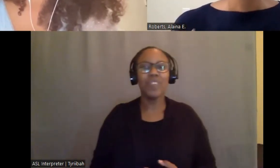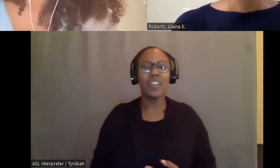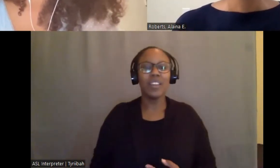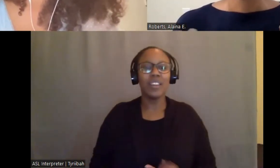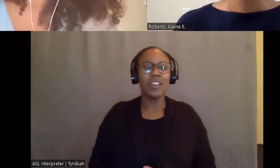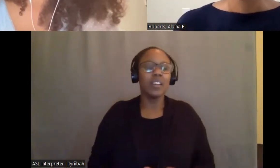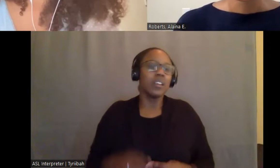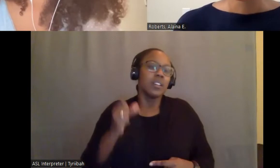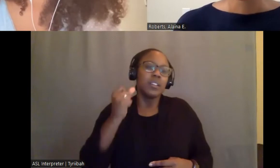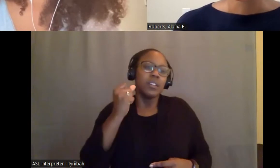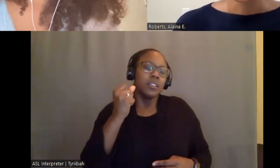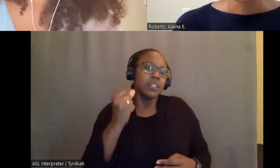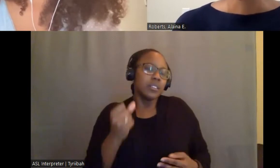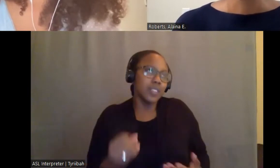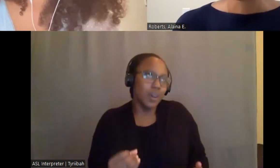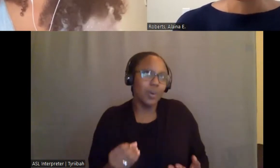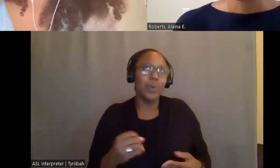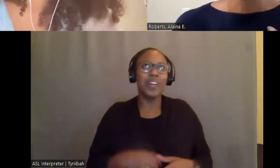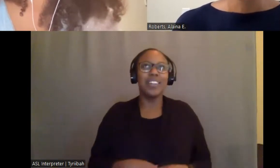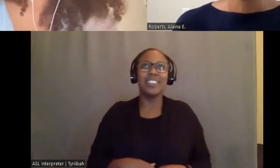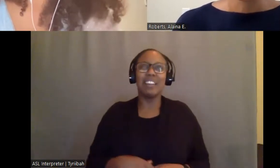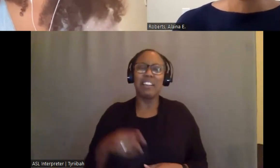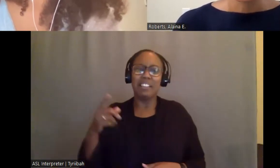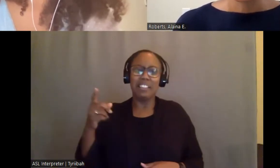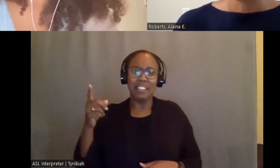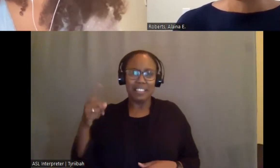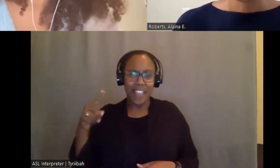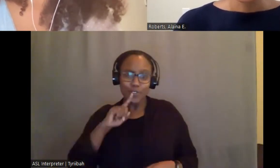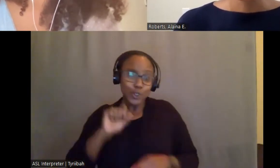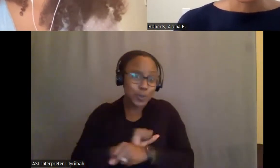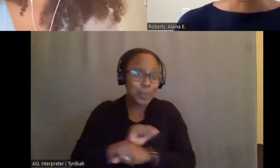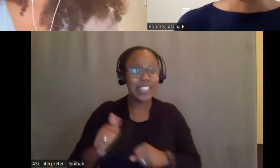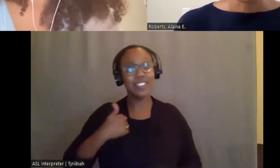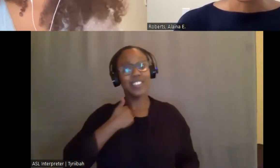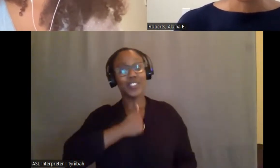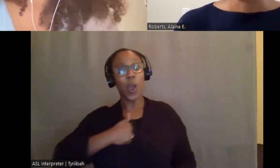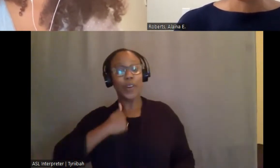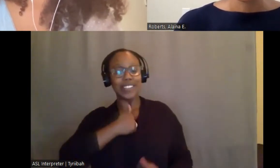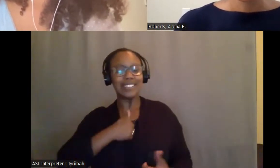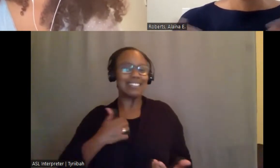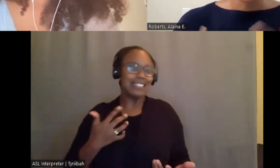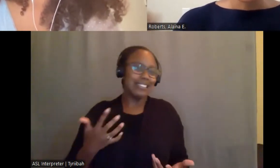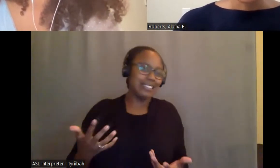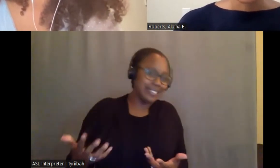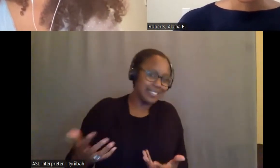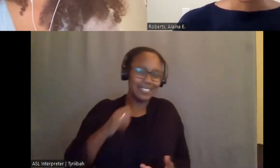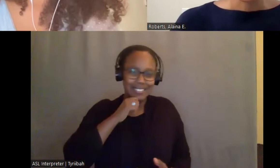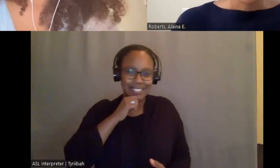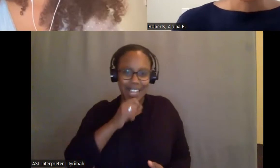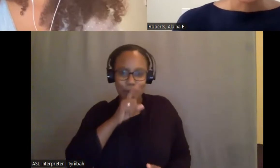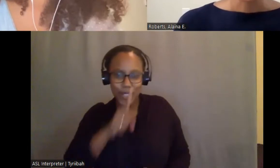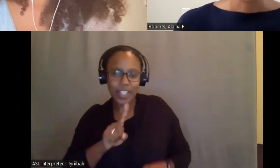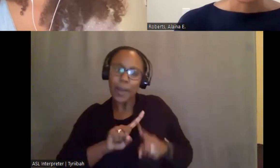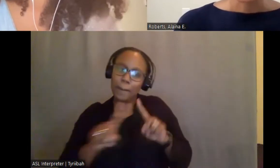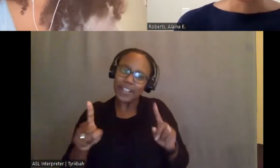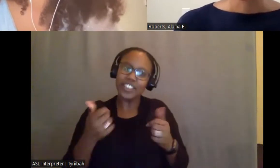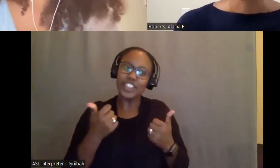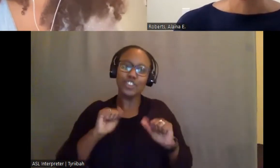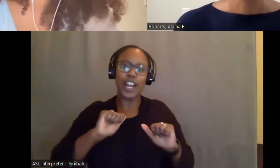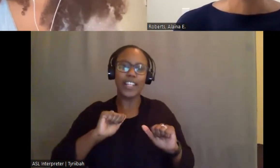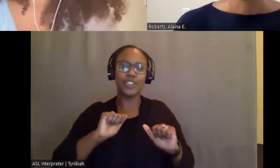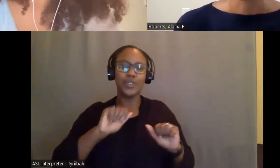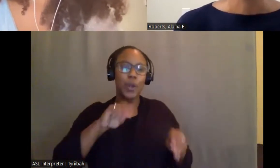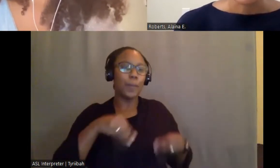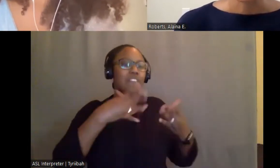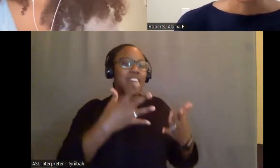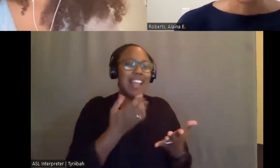not necessarily out of the goodness of their hearts, but they are doing it kind of pointedly to provide a foundation, an economic